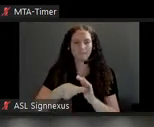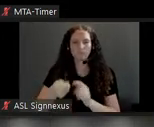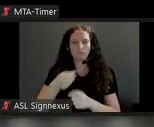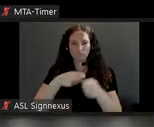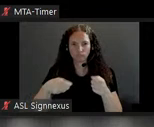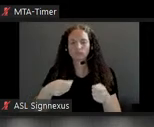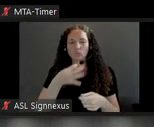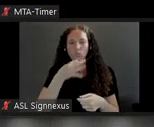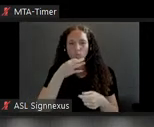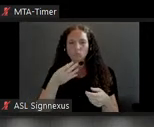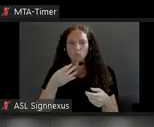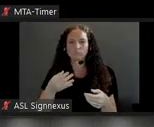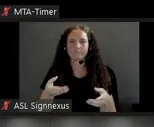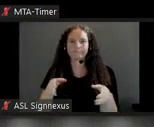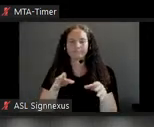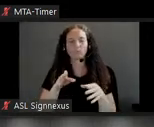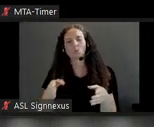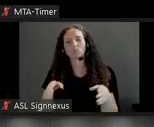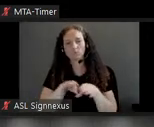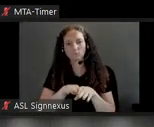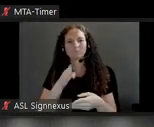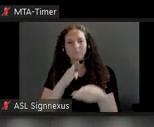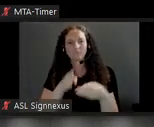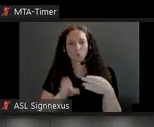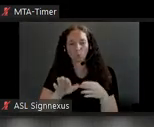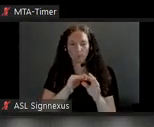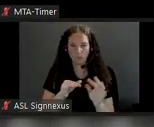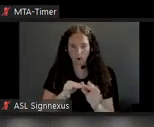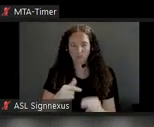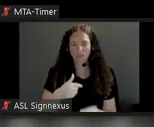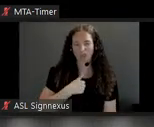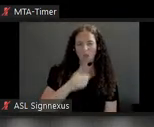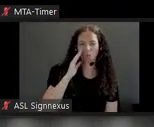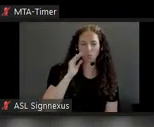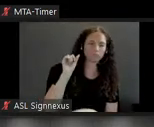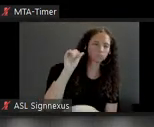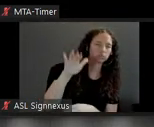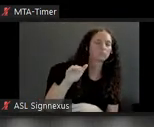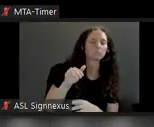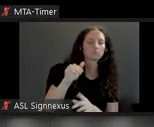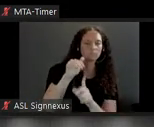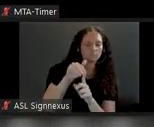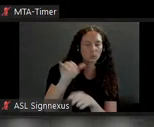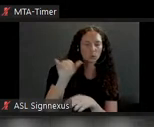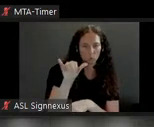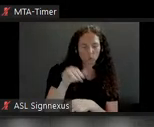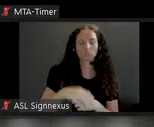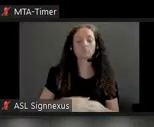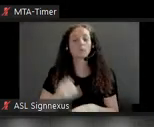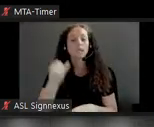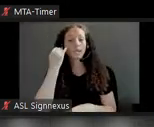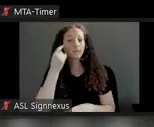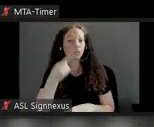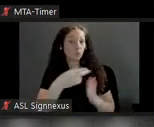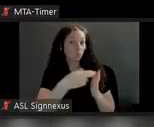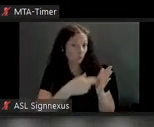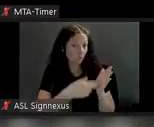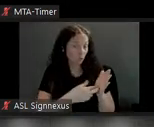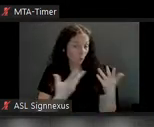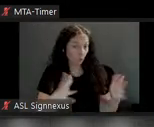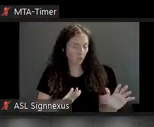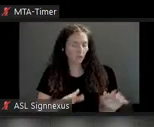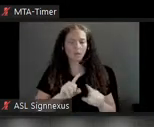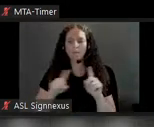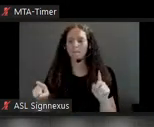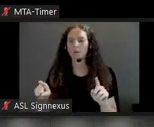a reminder as well. So also just a reminder, if you registered to speak tonight, but you joined under a different name, we